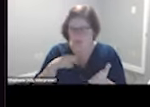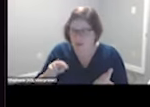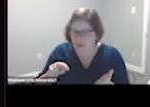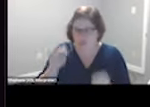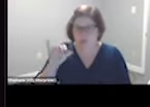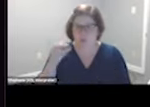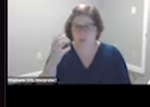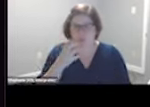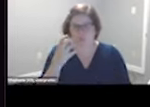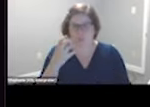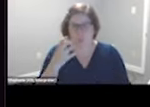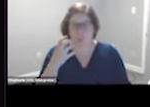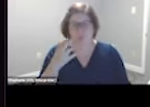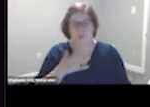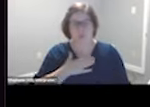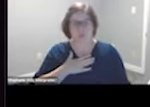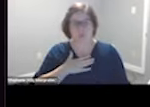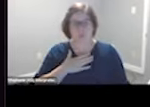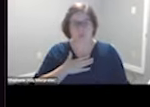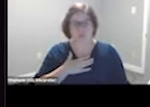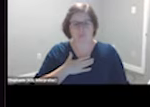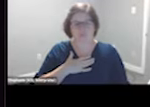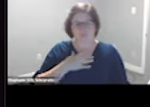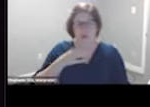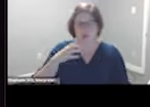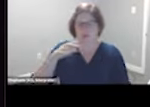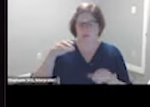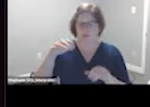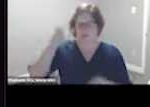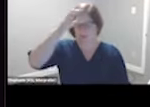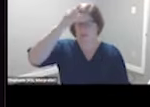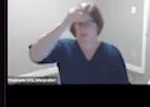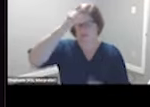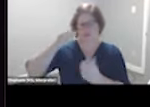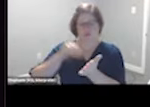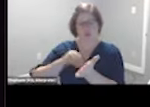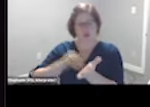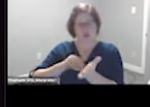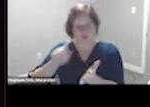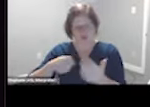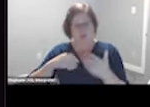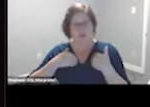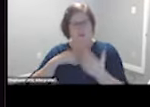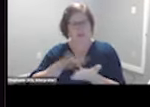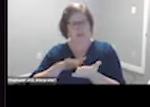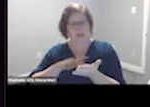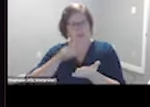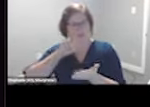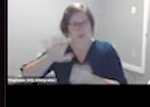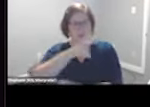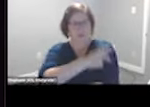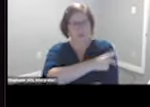my common sense is doctors should have always medicine for their patient, but even doctor cannot take